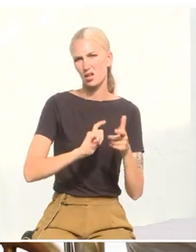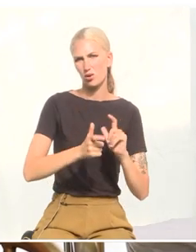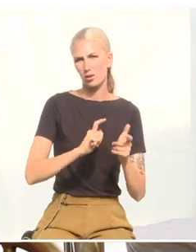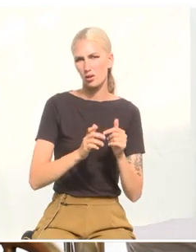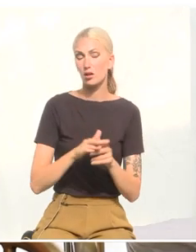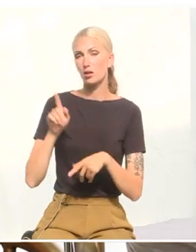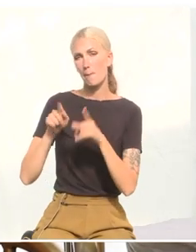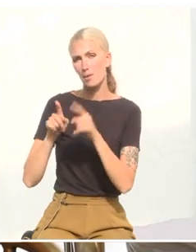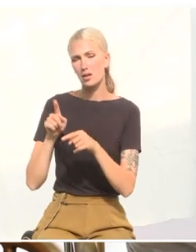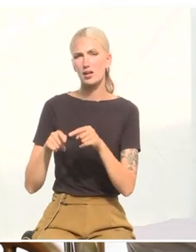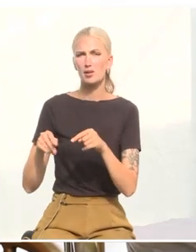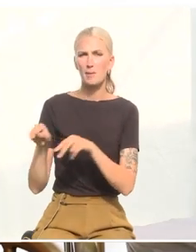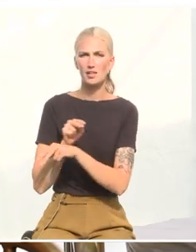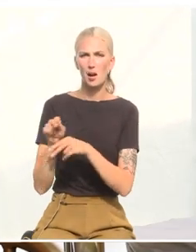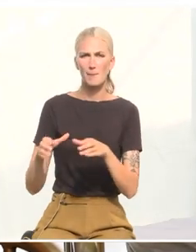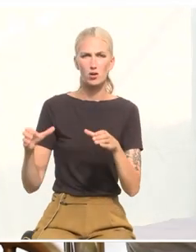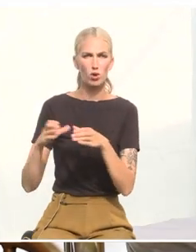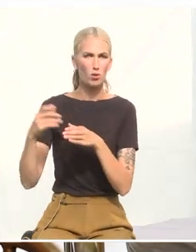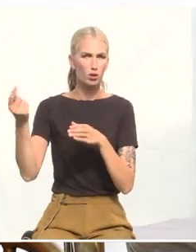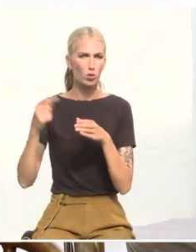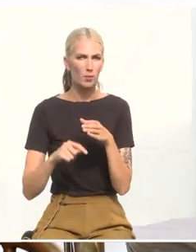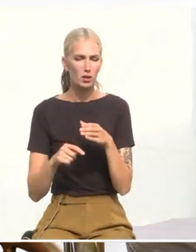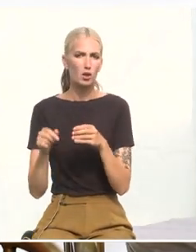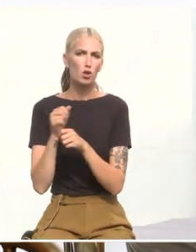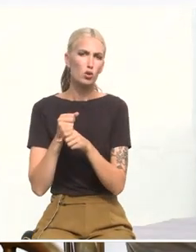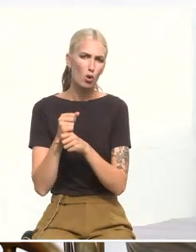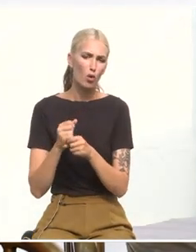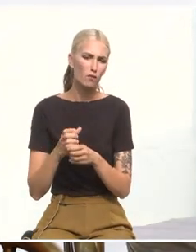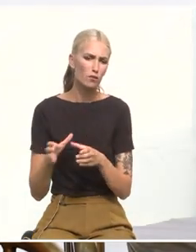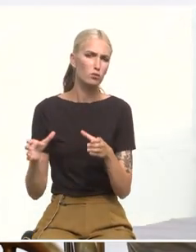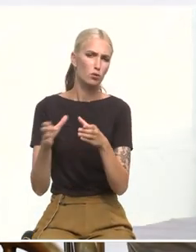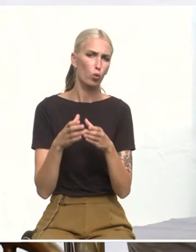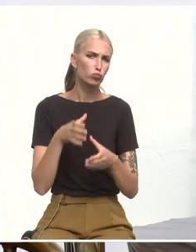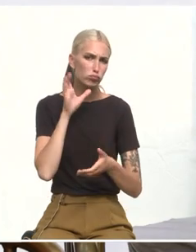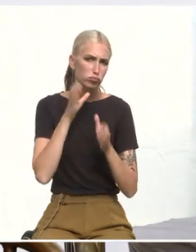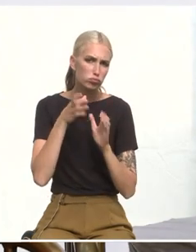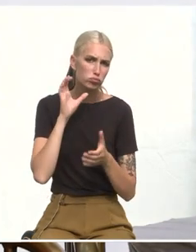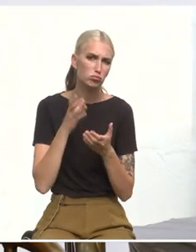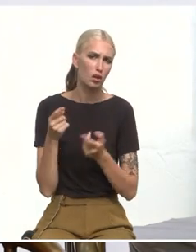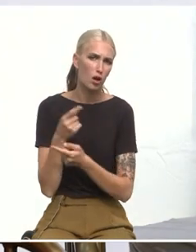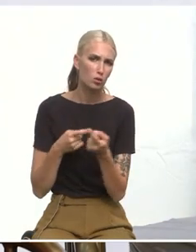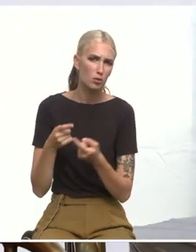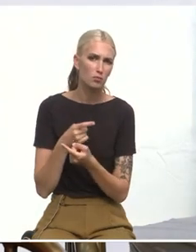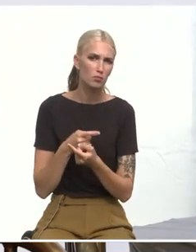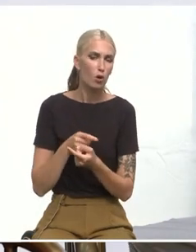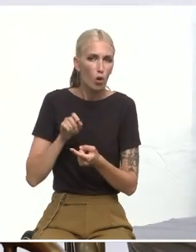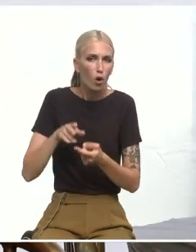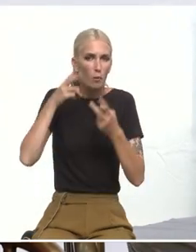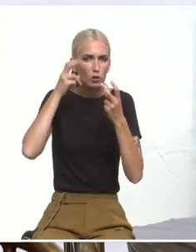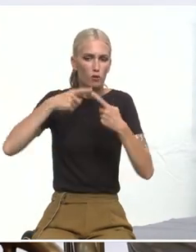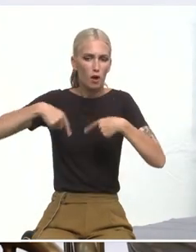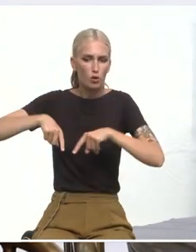groups and they sit down and they have that coffee with others and they can discuss it there, that's their safe space,